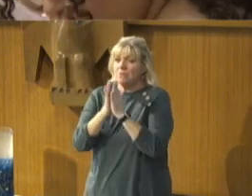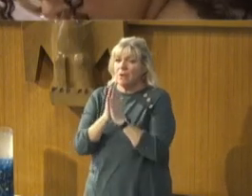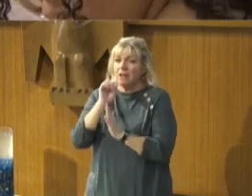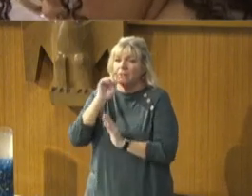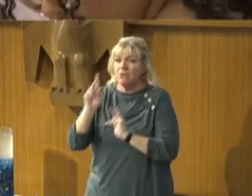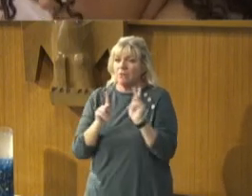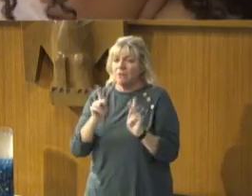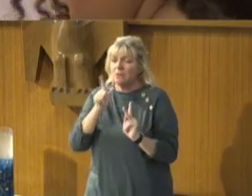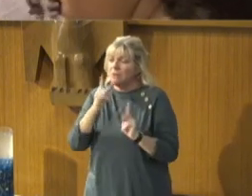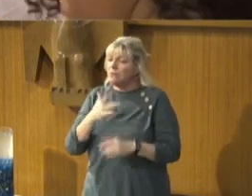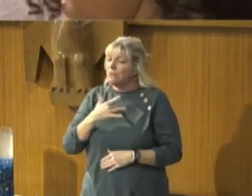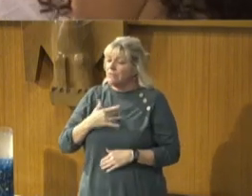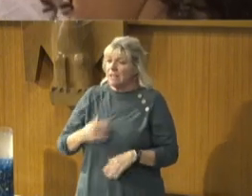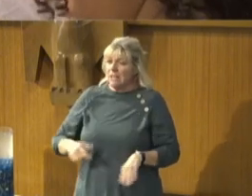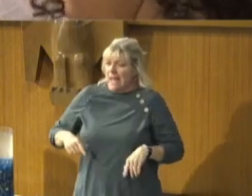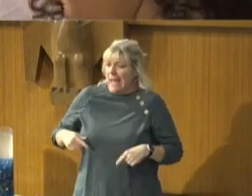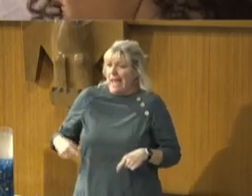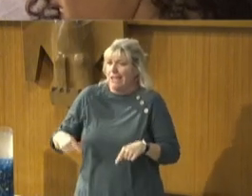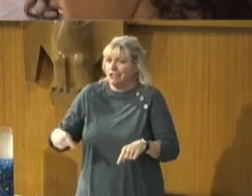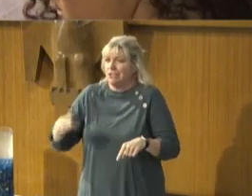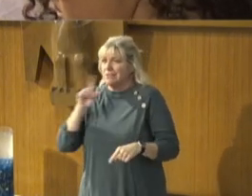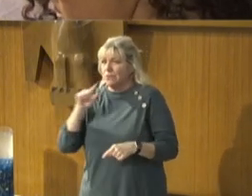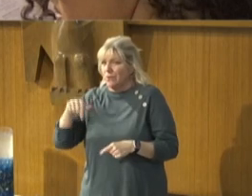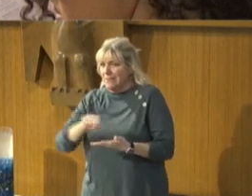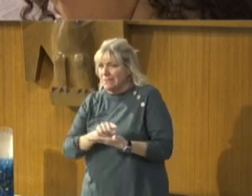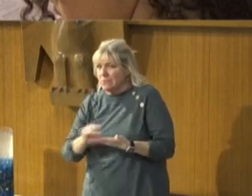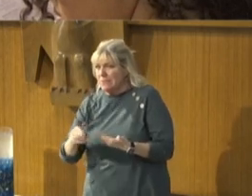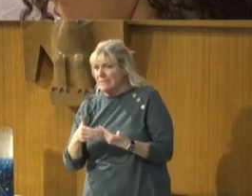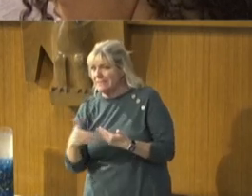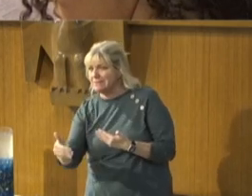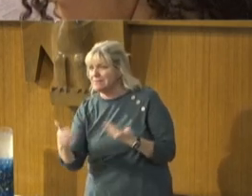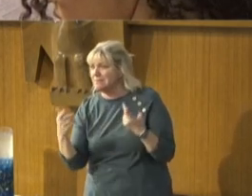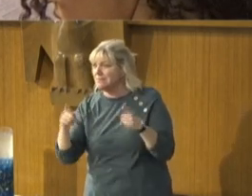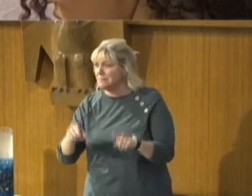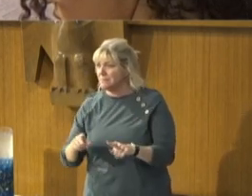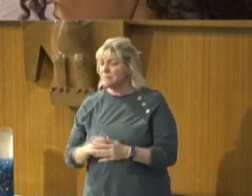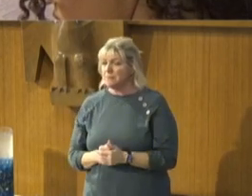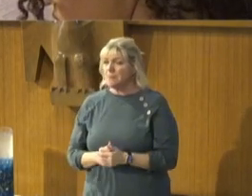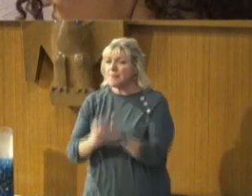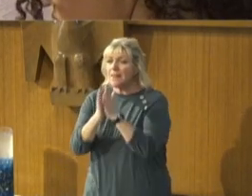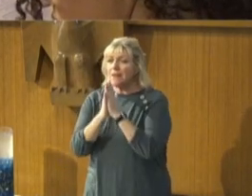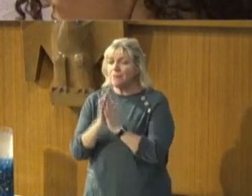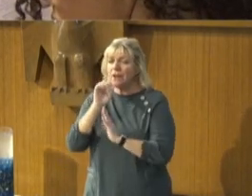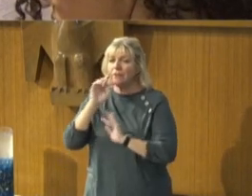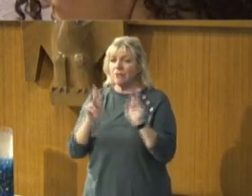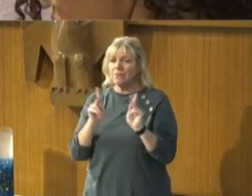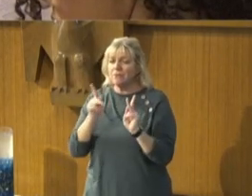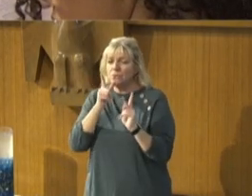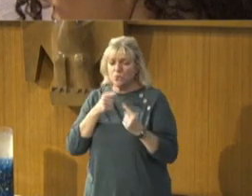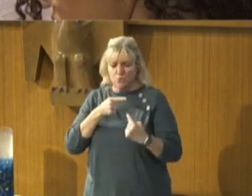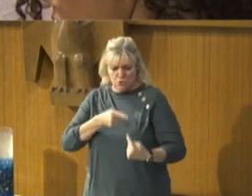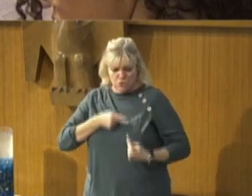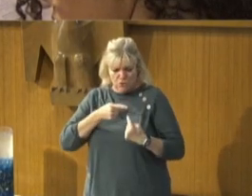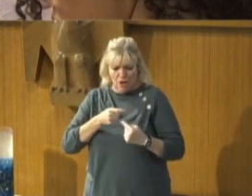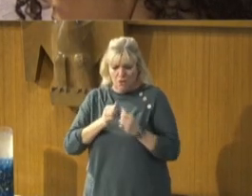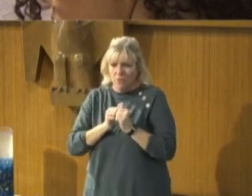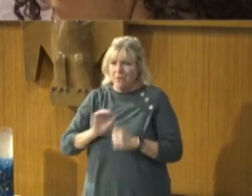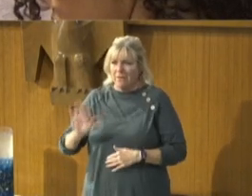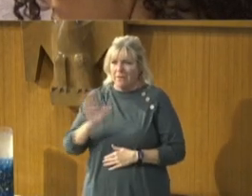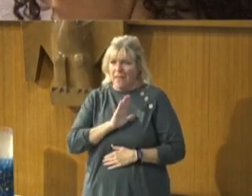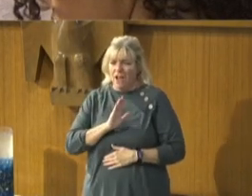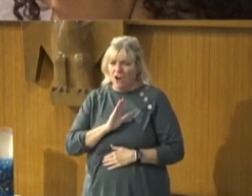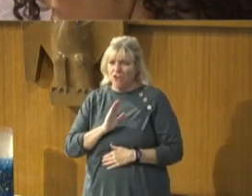are anxious for the week ahead. We pray for those who are struggling with their own inner